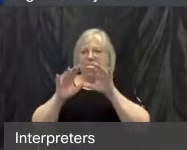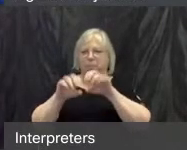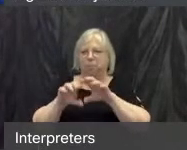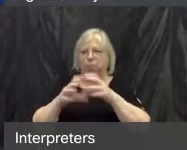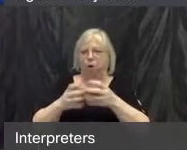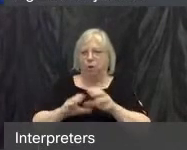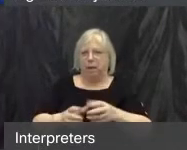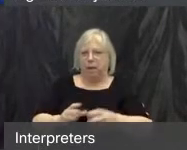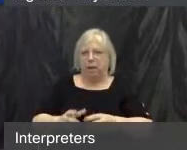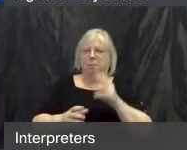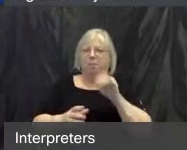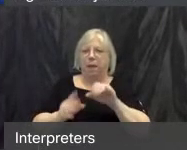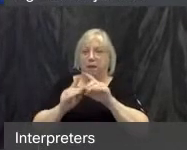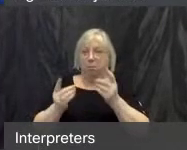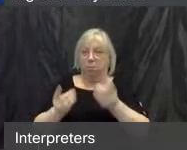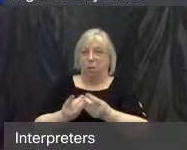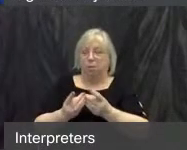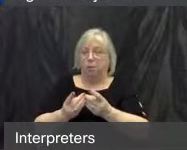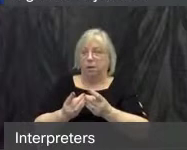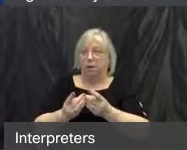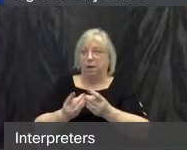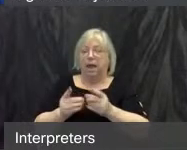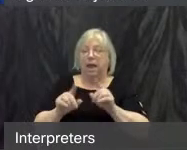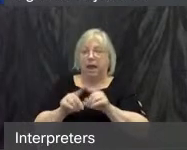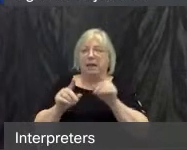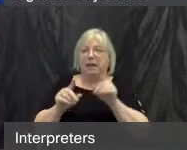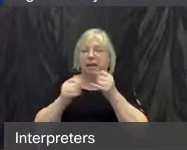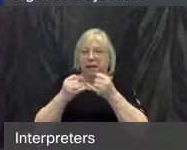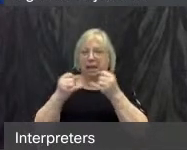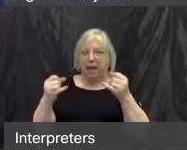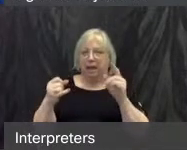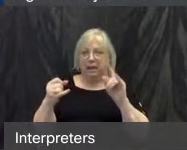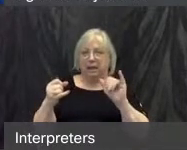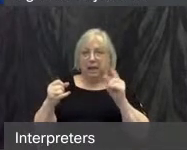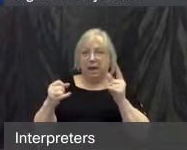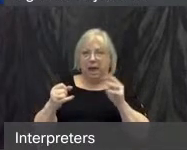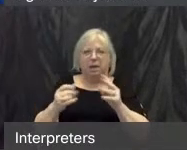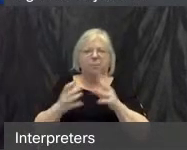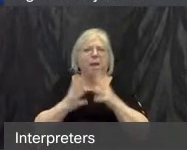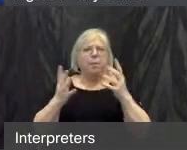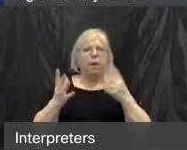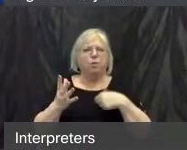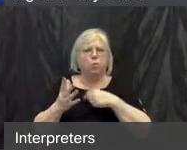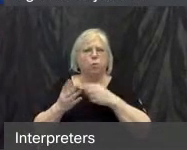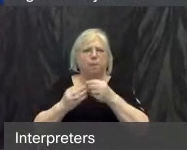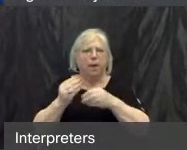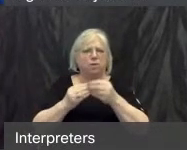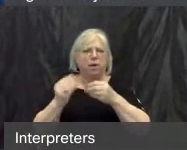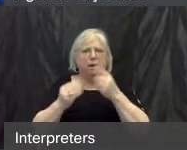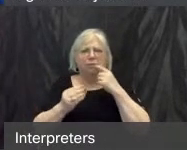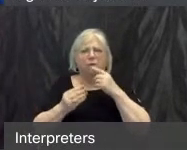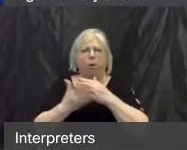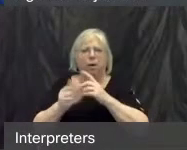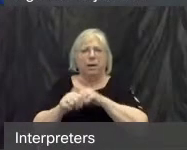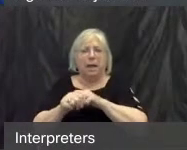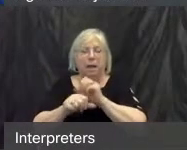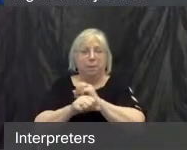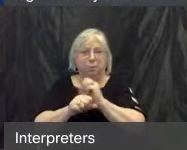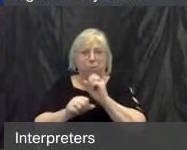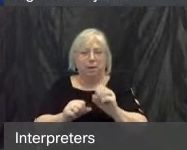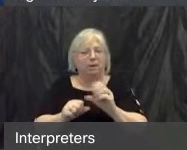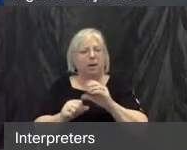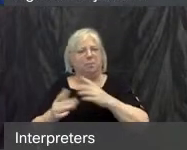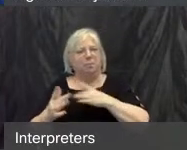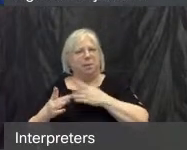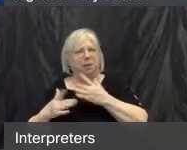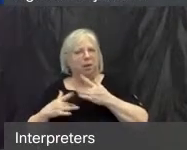out by department as a line item to how much we're budgeting for part-time employees. And the concern